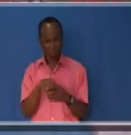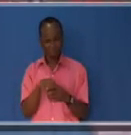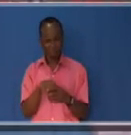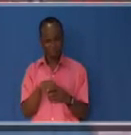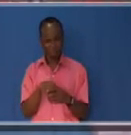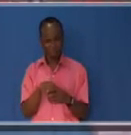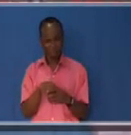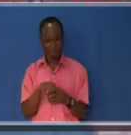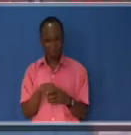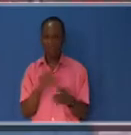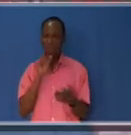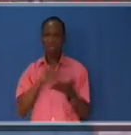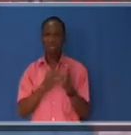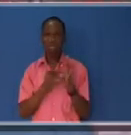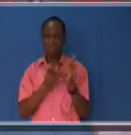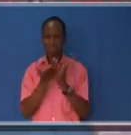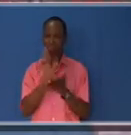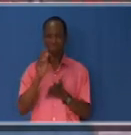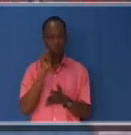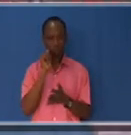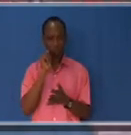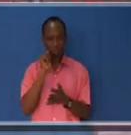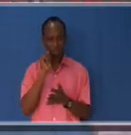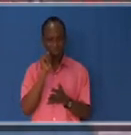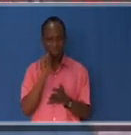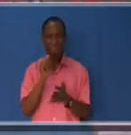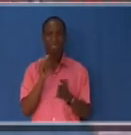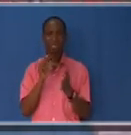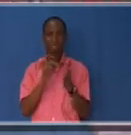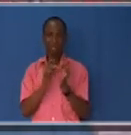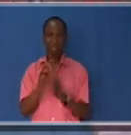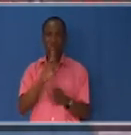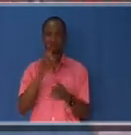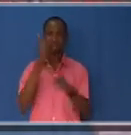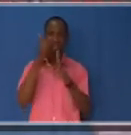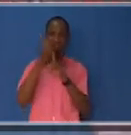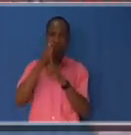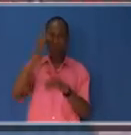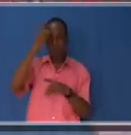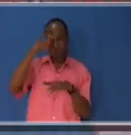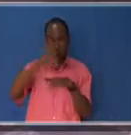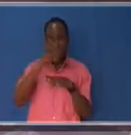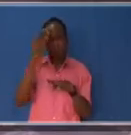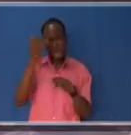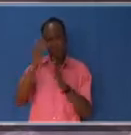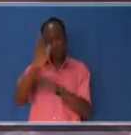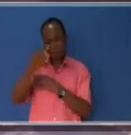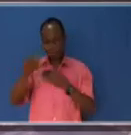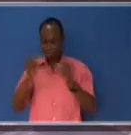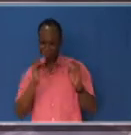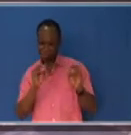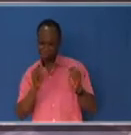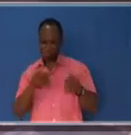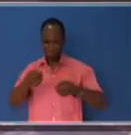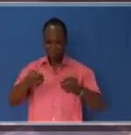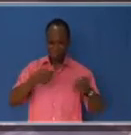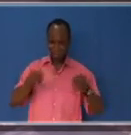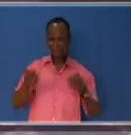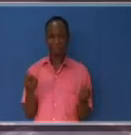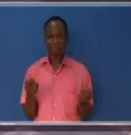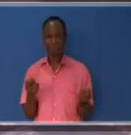wisdom, did what he did, which were put in his mouth by God the Father. Into